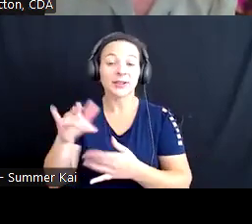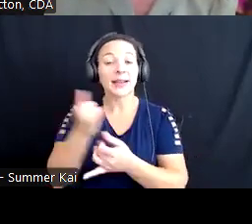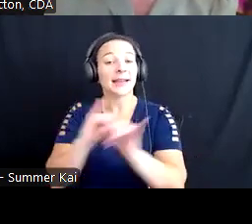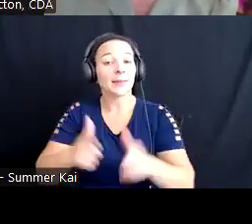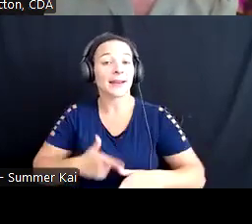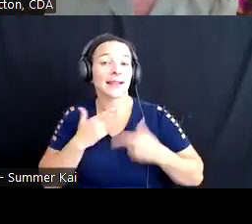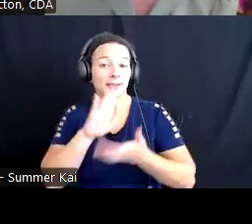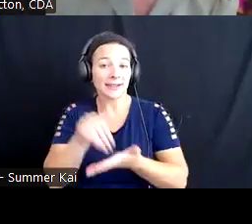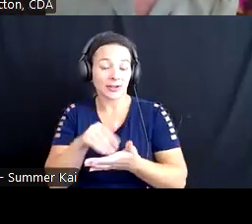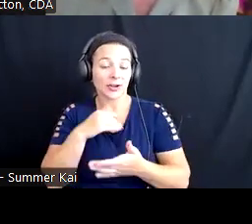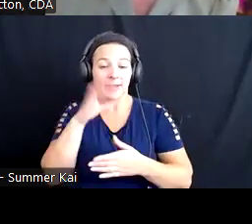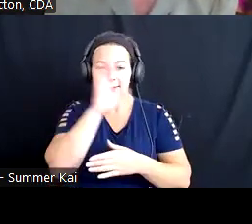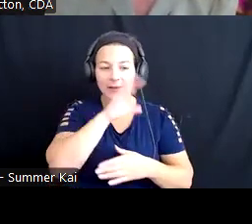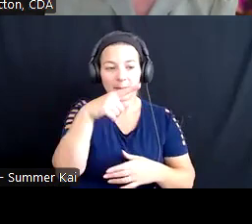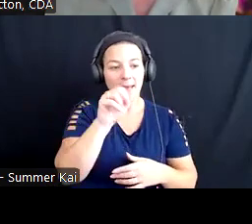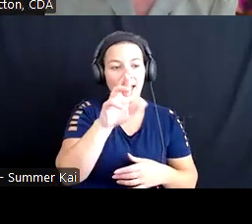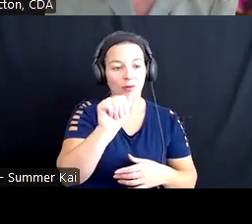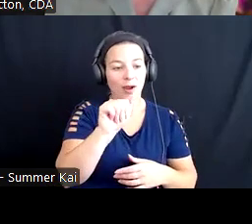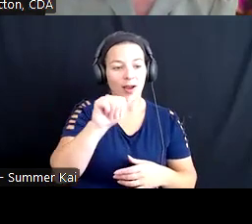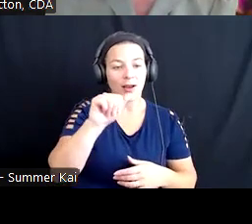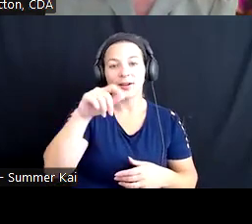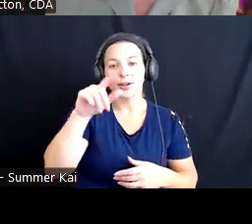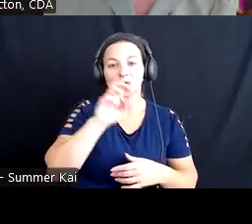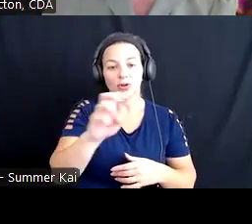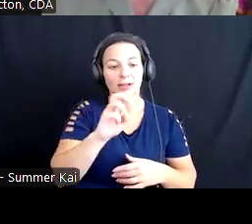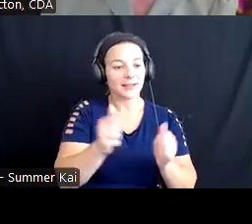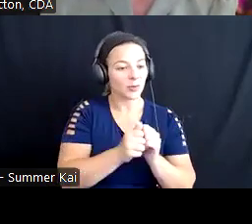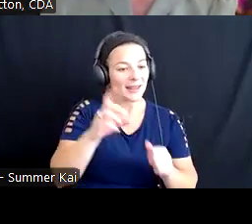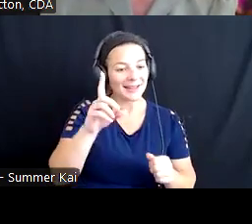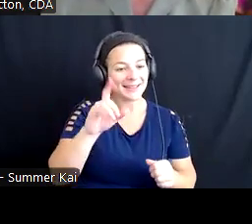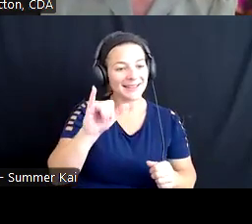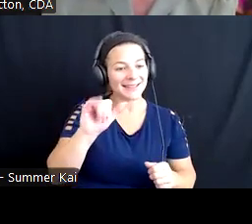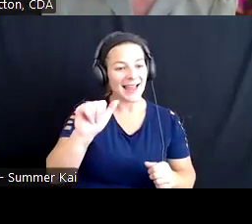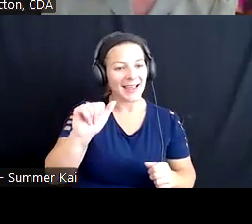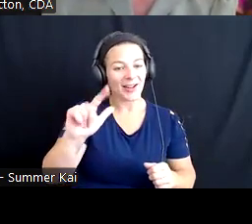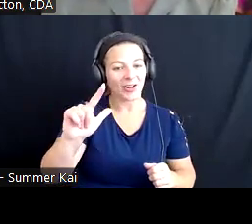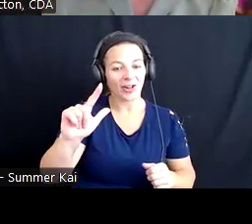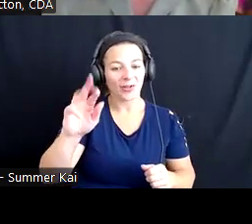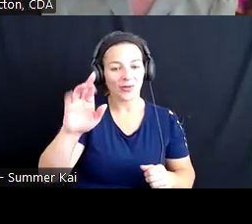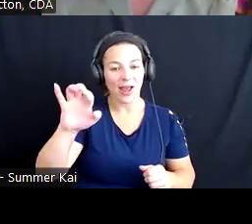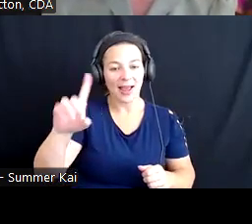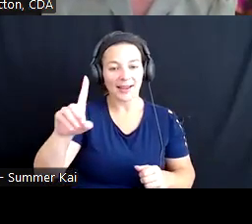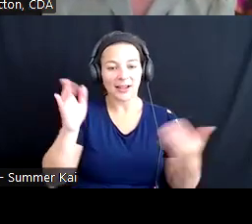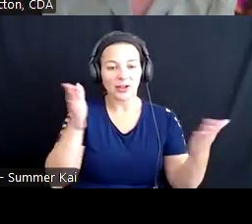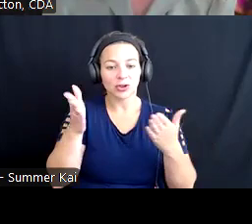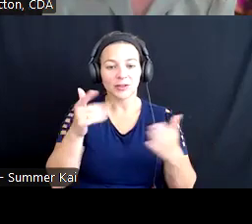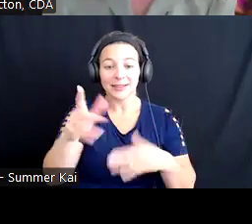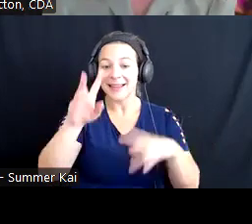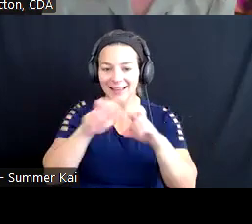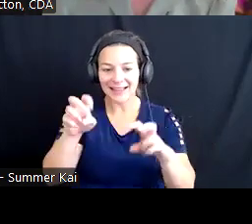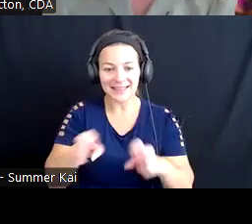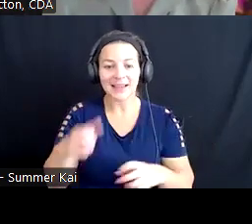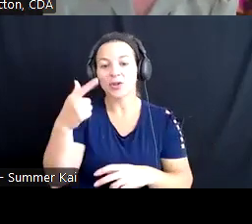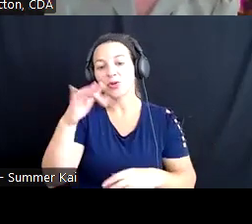looked at paratransit, including dial-a-ride services. They also looked at grants and vouchers such